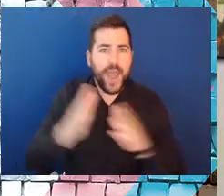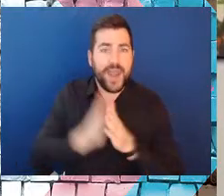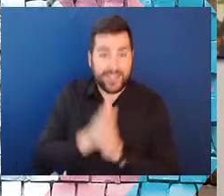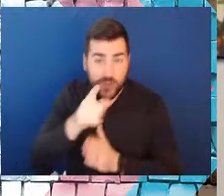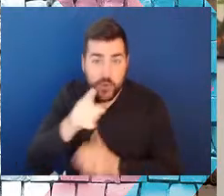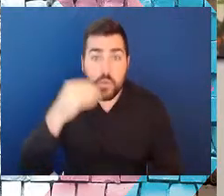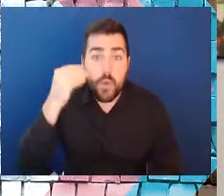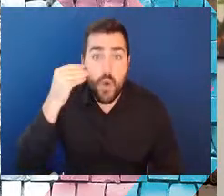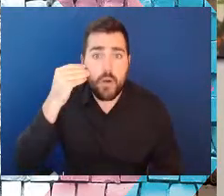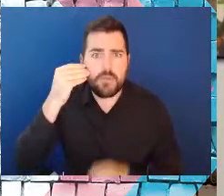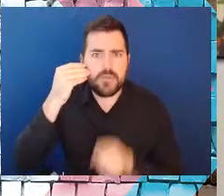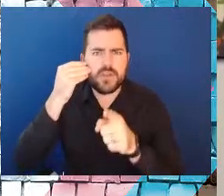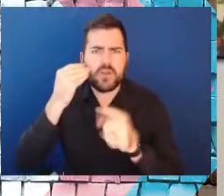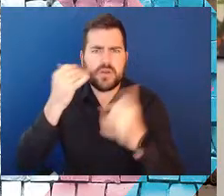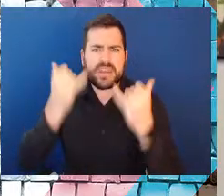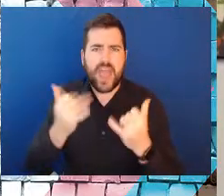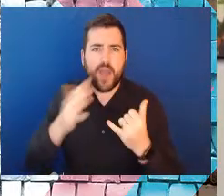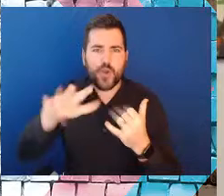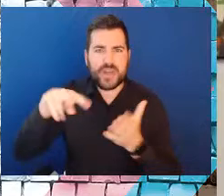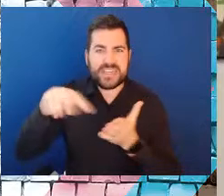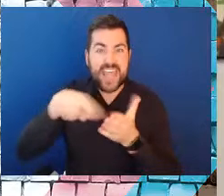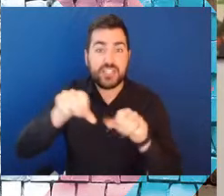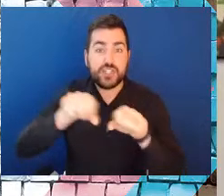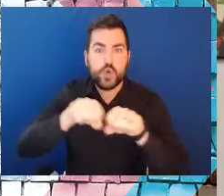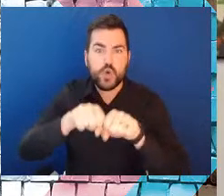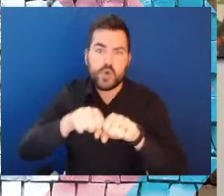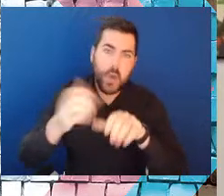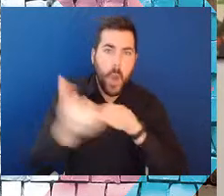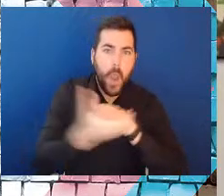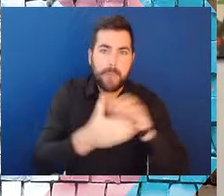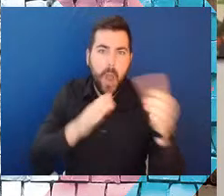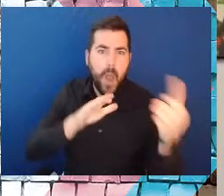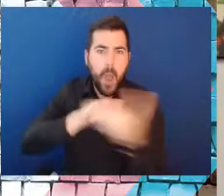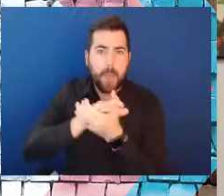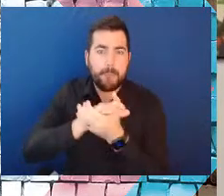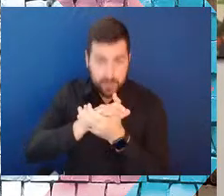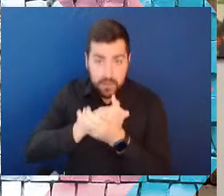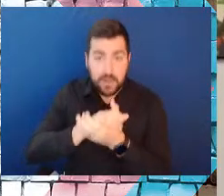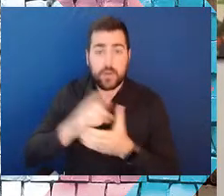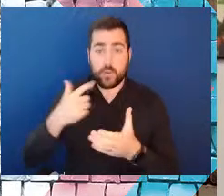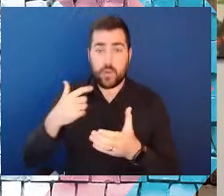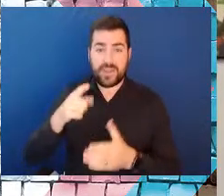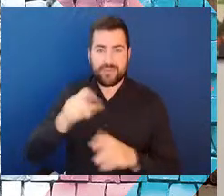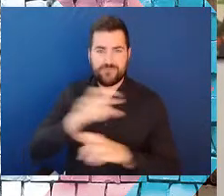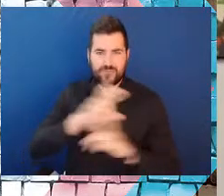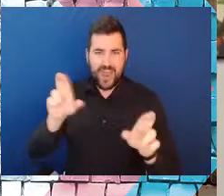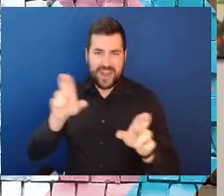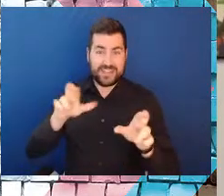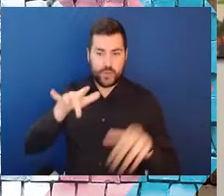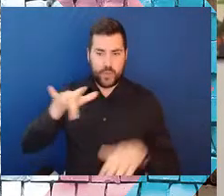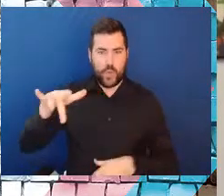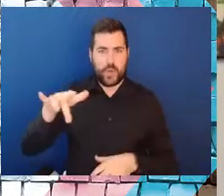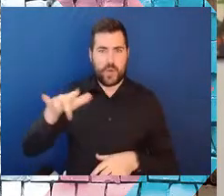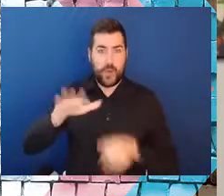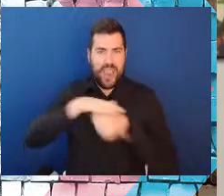dancing shoes, or just find a nice open space to dance. And we're going to come back in just a minute and start dancing with you.